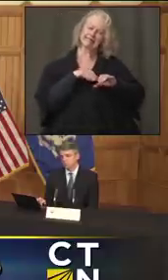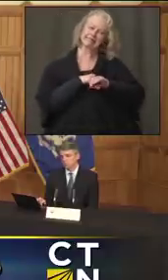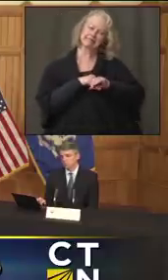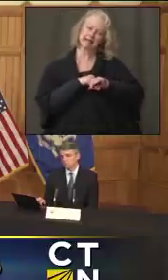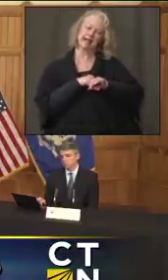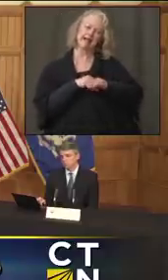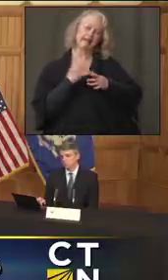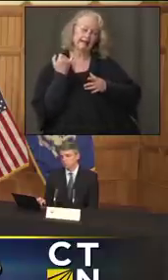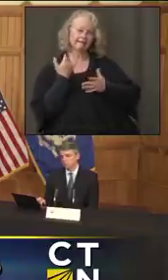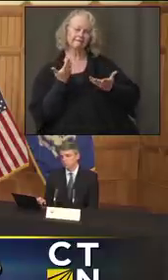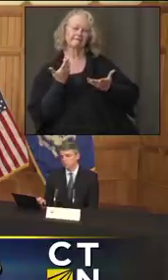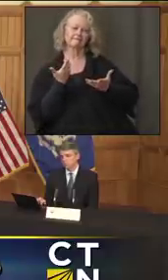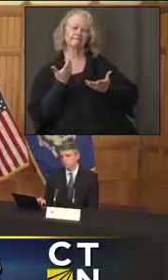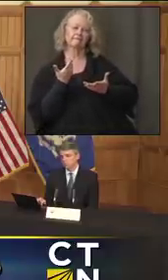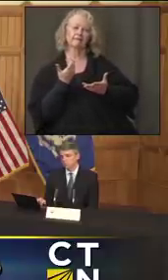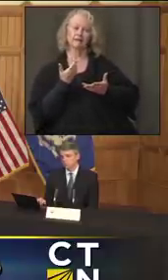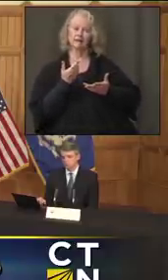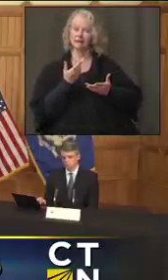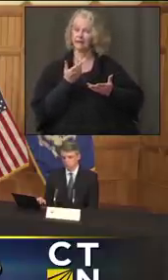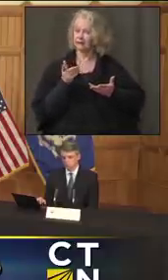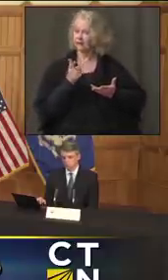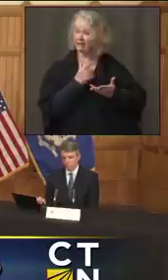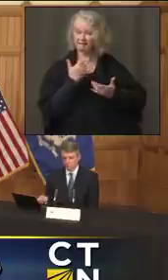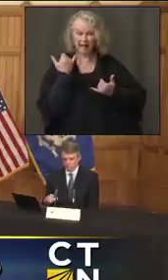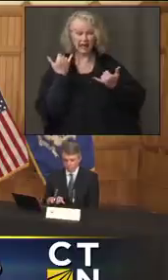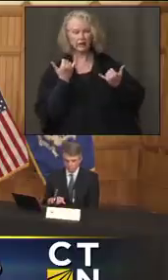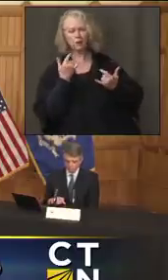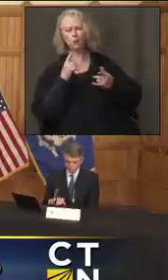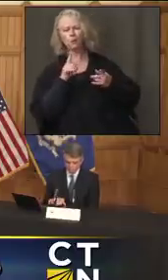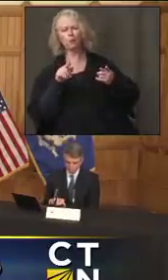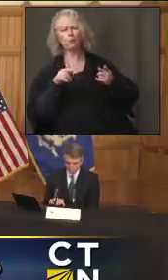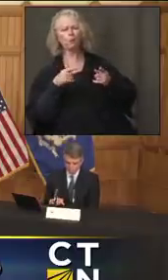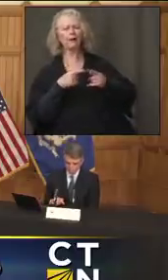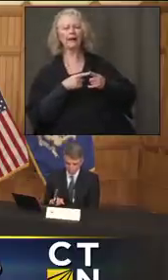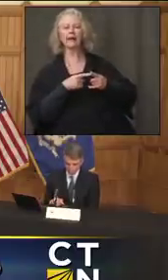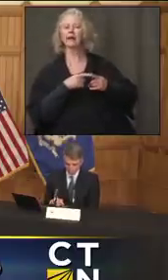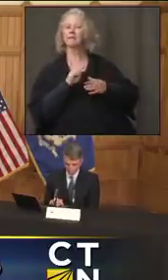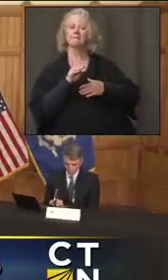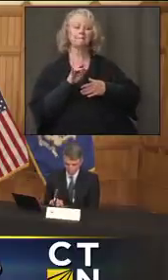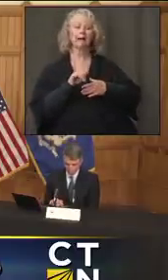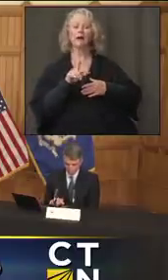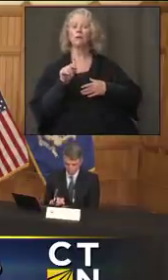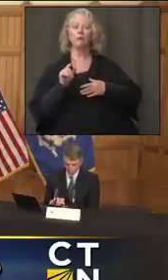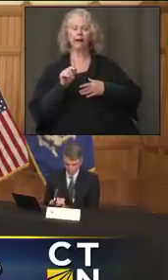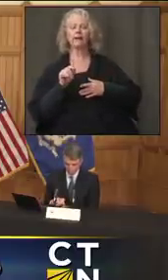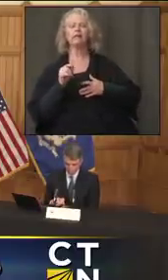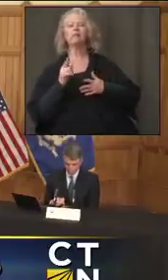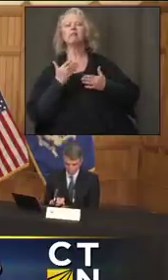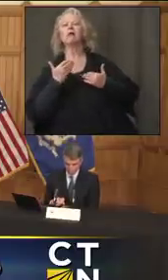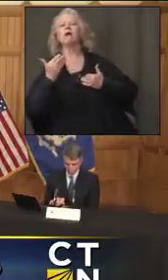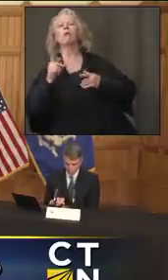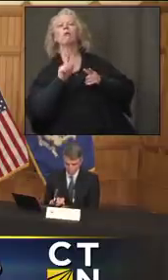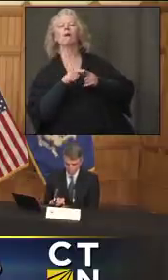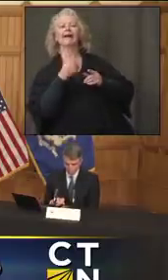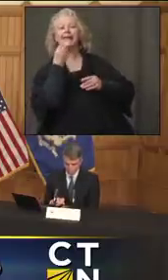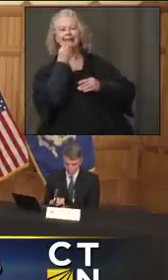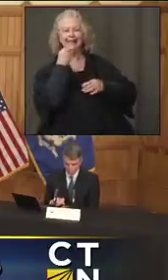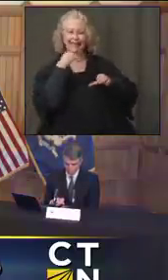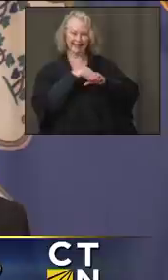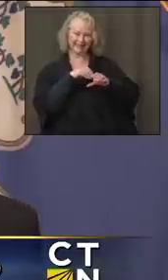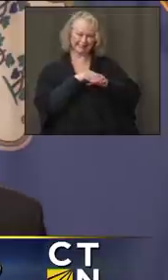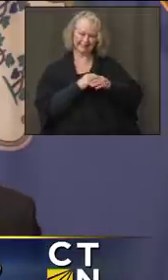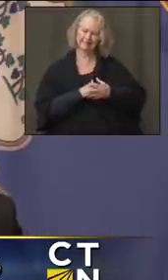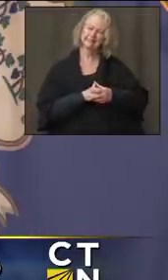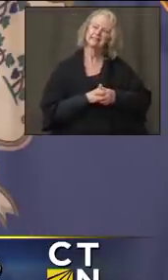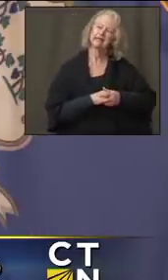Do you and Indra have a ballpark calendar date that they could point at? A calendar date